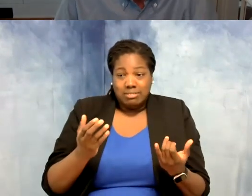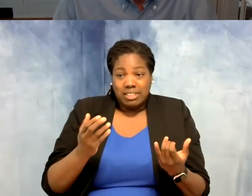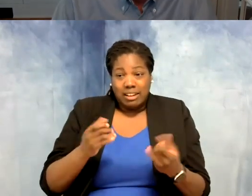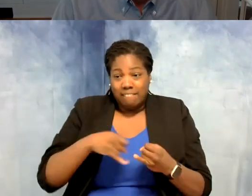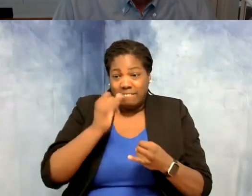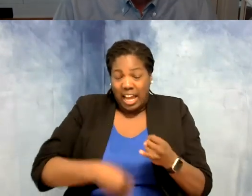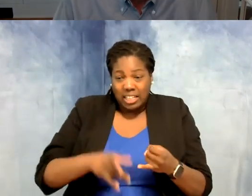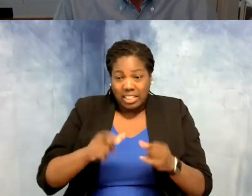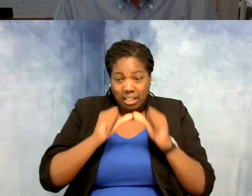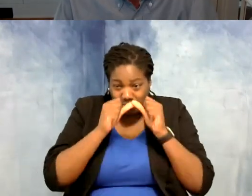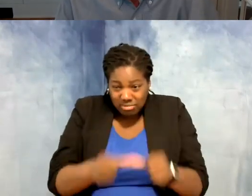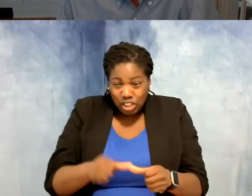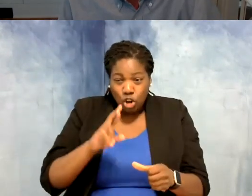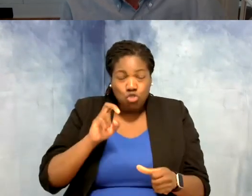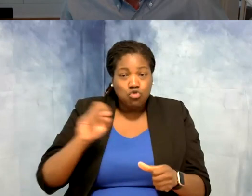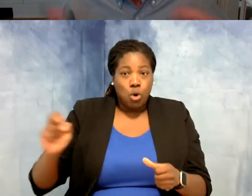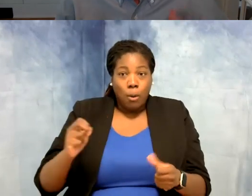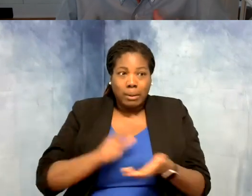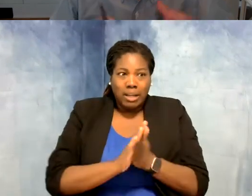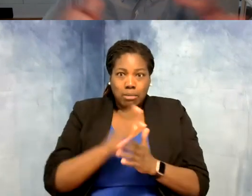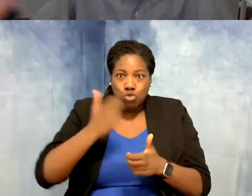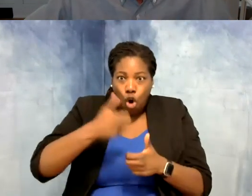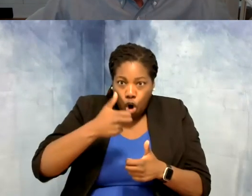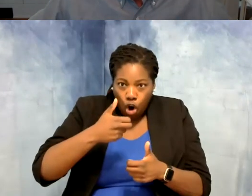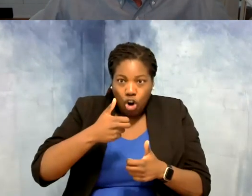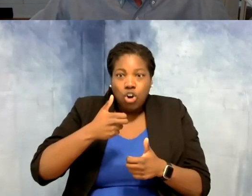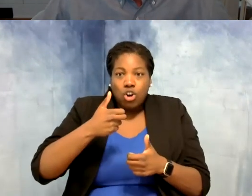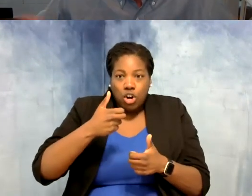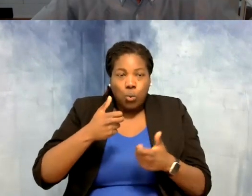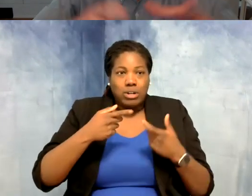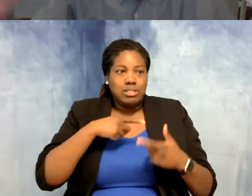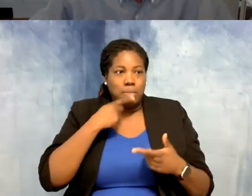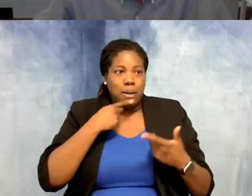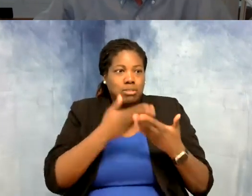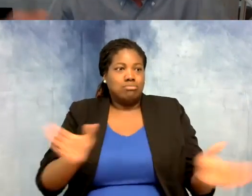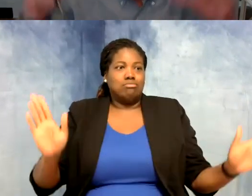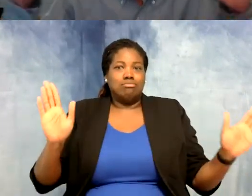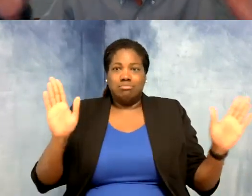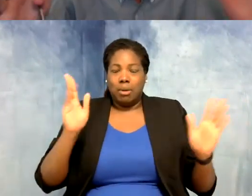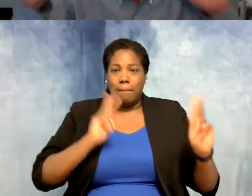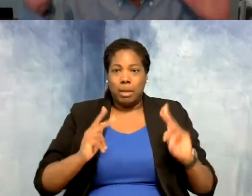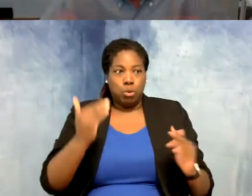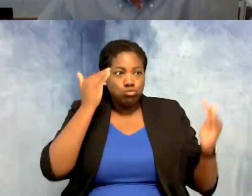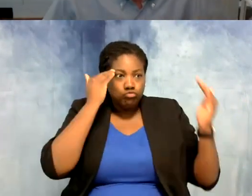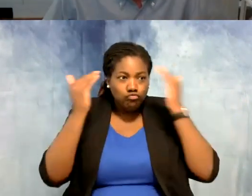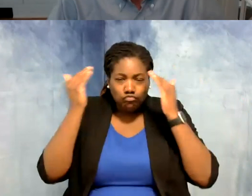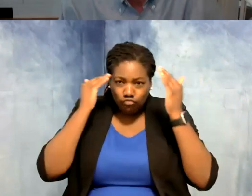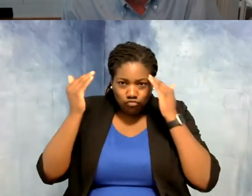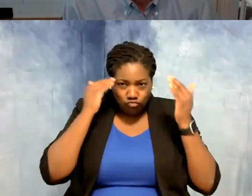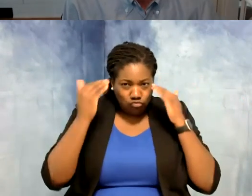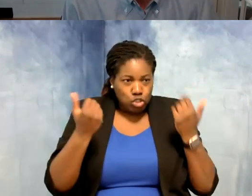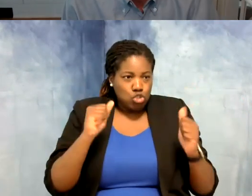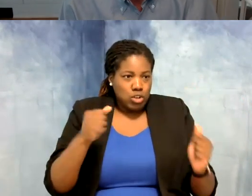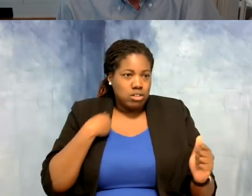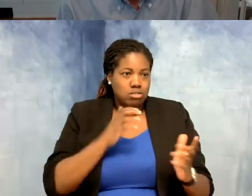core of Roe. But that gets harder to do when it's in public, when it's out there in public, backing off of a position